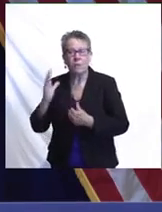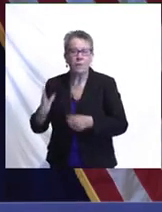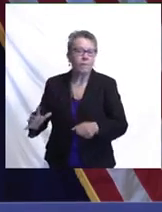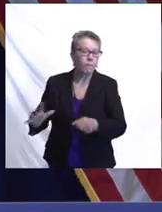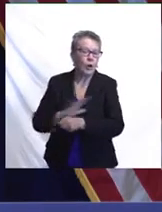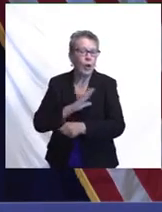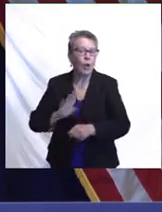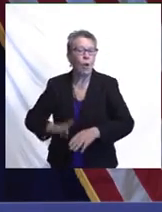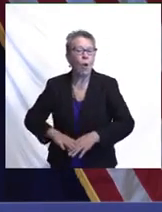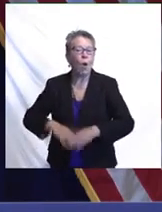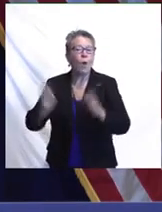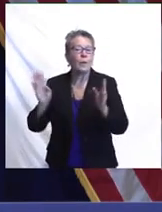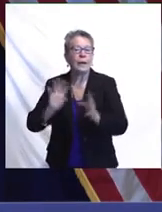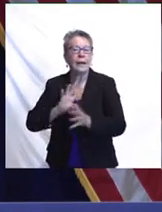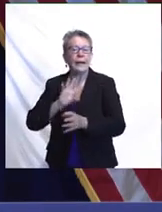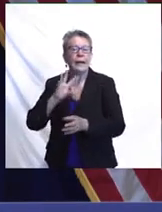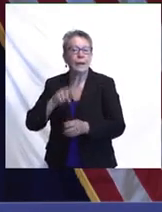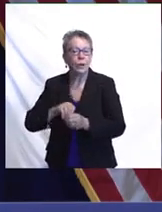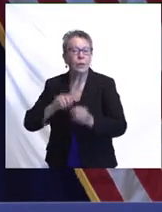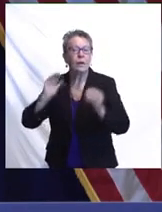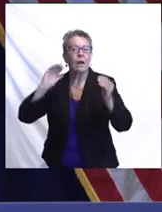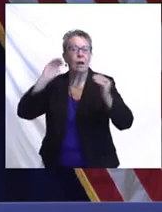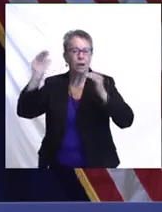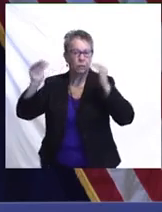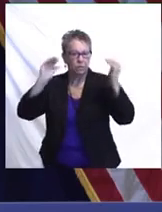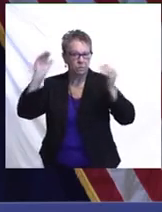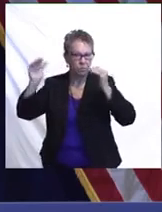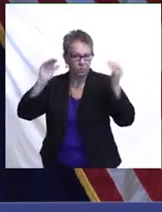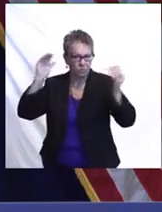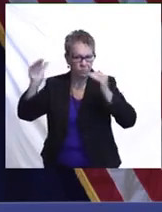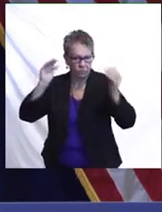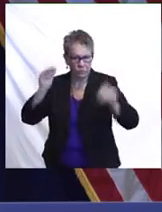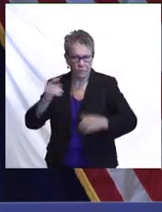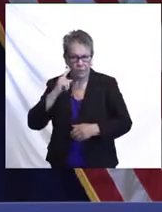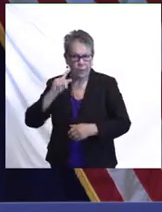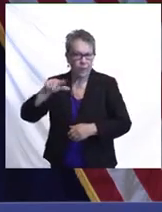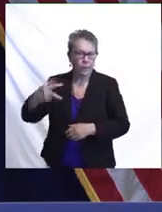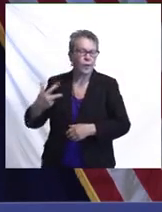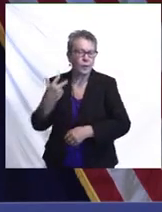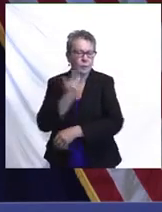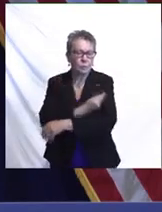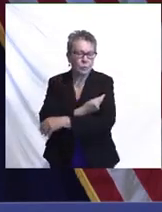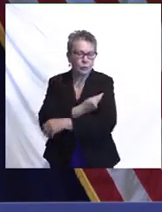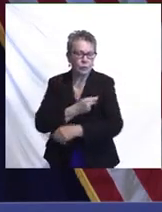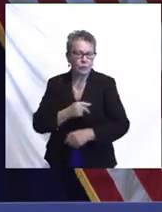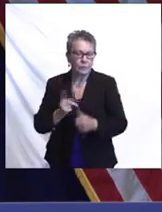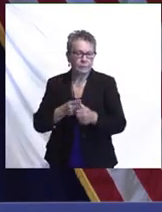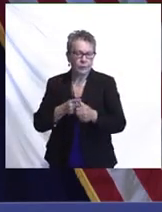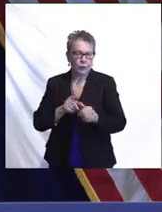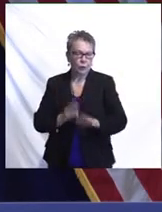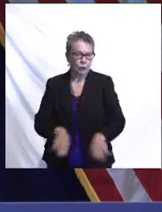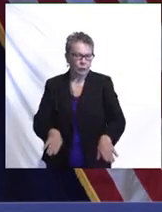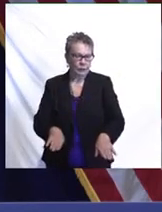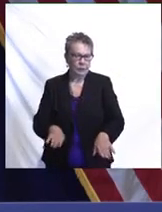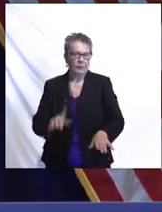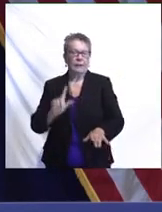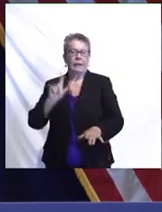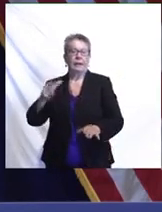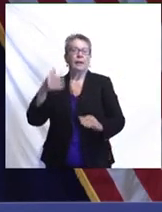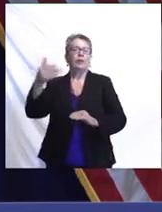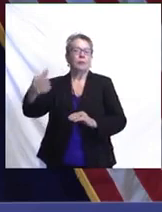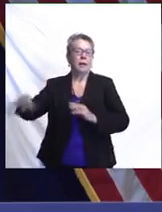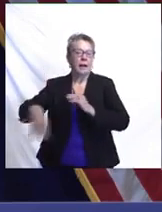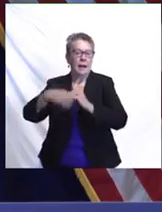as well as booster shots. And lastly, Somerset, RWJ is in the process of finalizing their lease